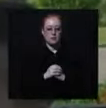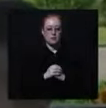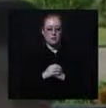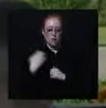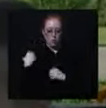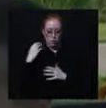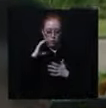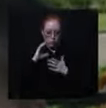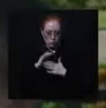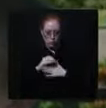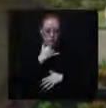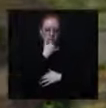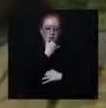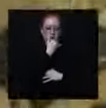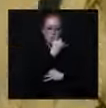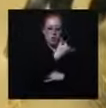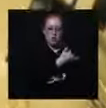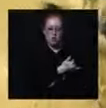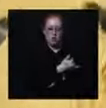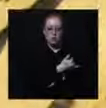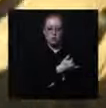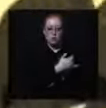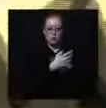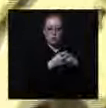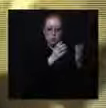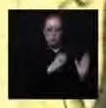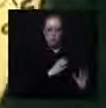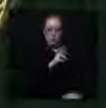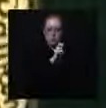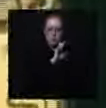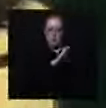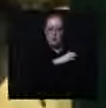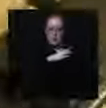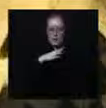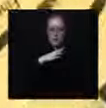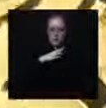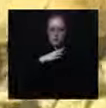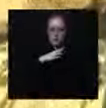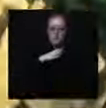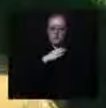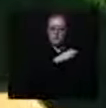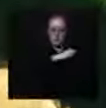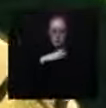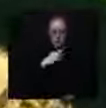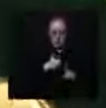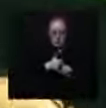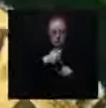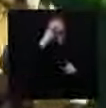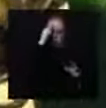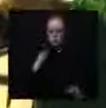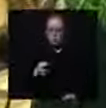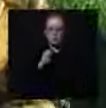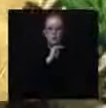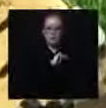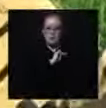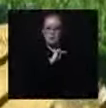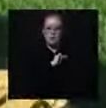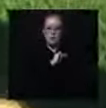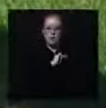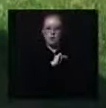she followed up with the director at the Rec Commission, at which time they determined that